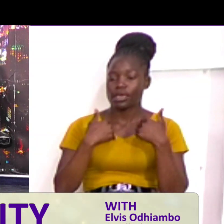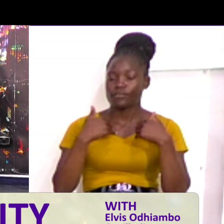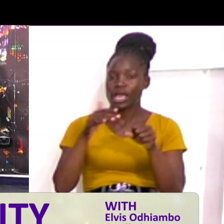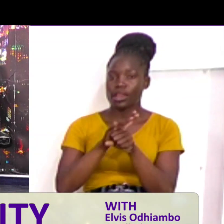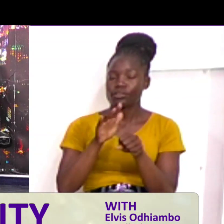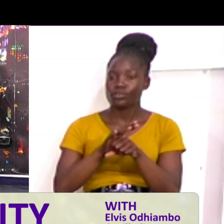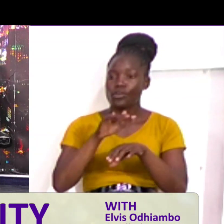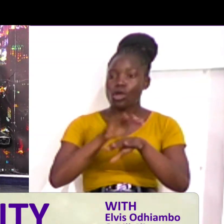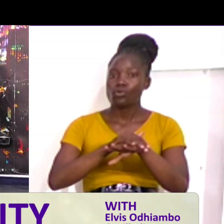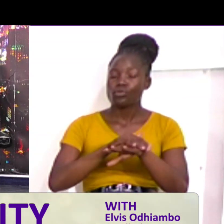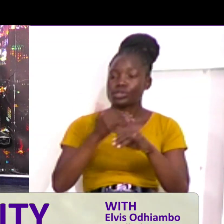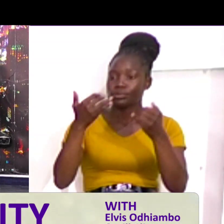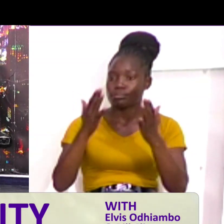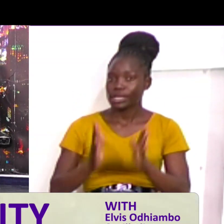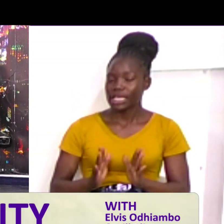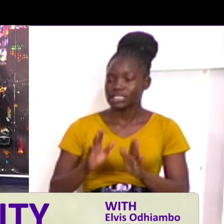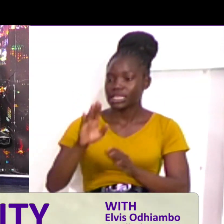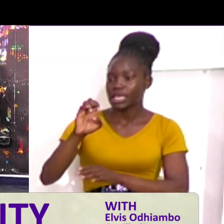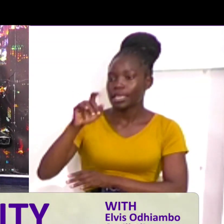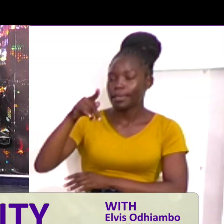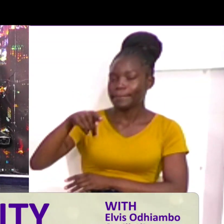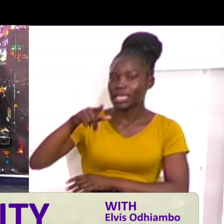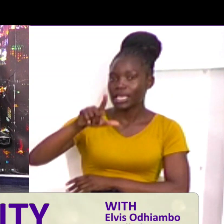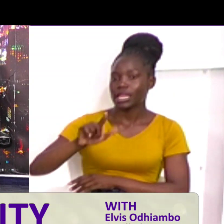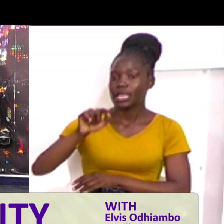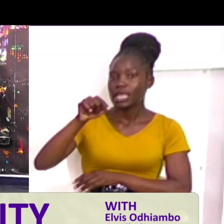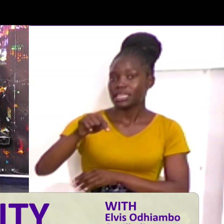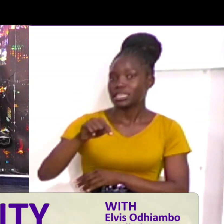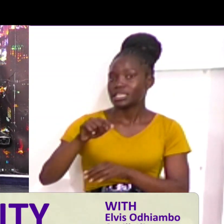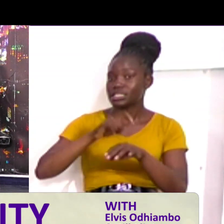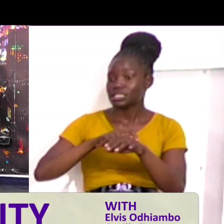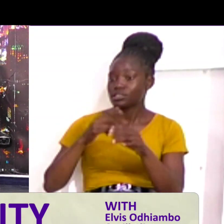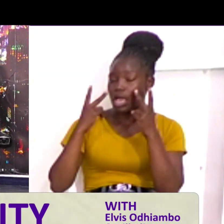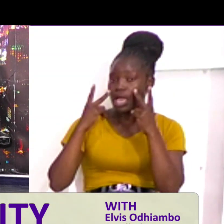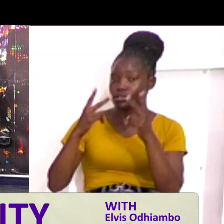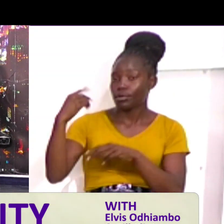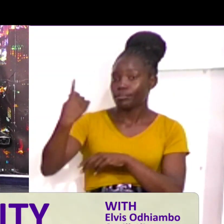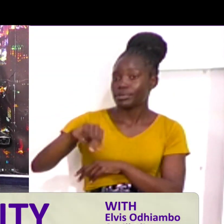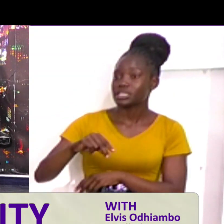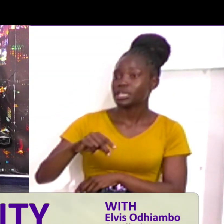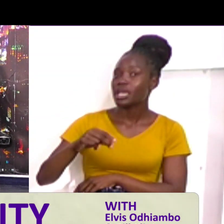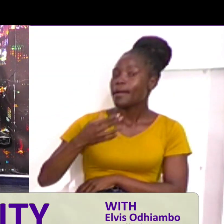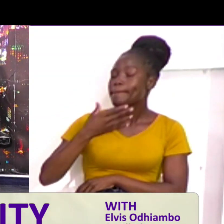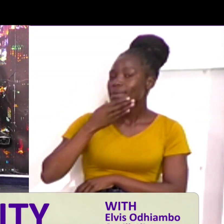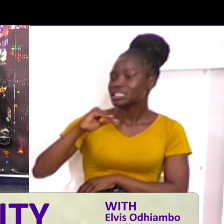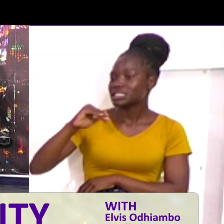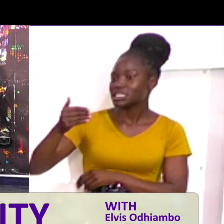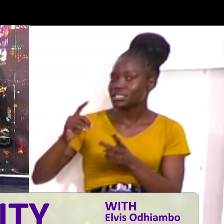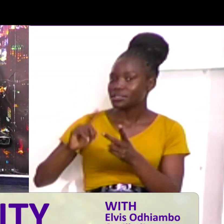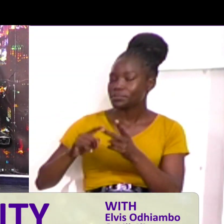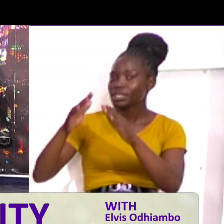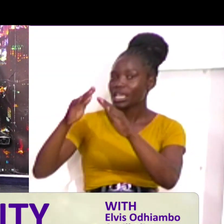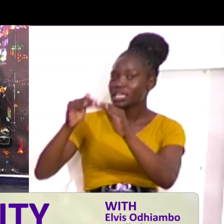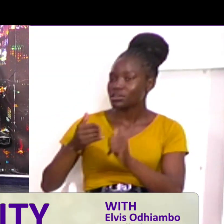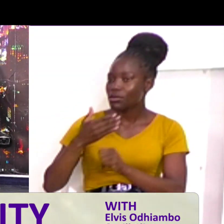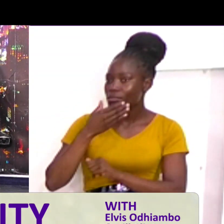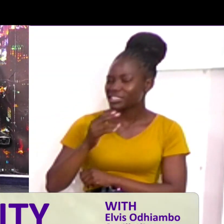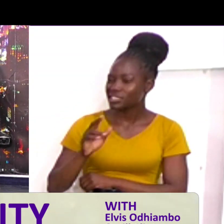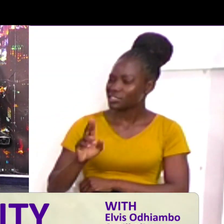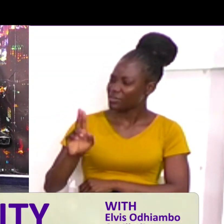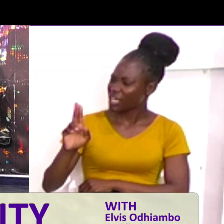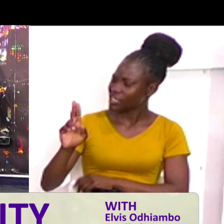players. In the EPL this season, I saw it beat Manchester City, Arsenal. Manchester United, I